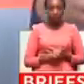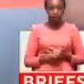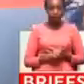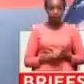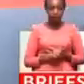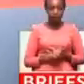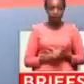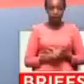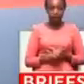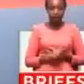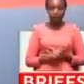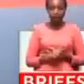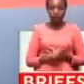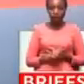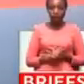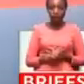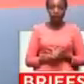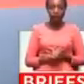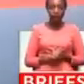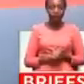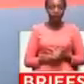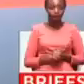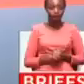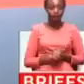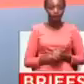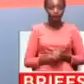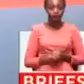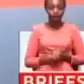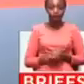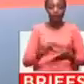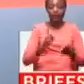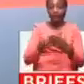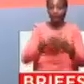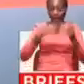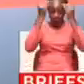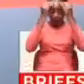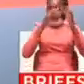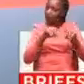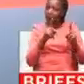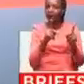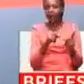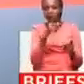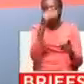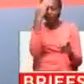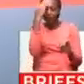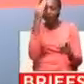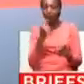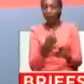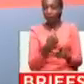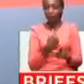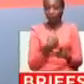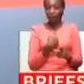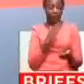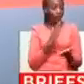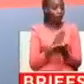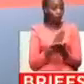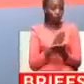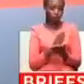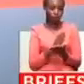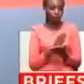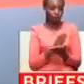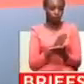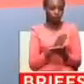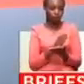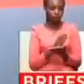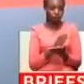this day, you know, have passed through the brotherhood. So I said, oh, okay. You know, I was a